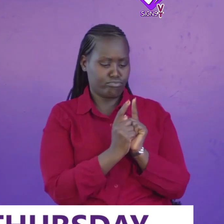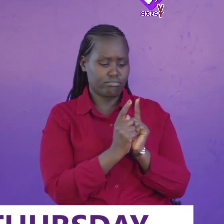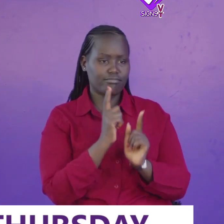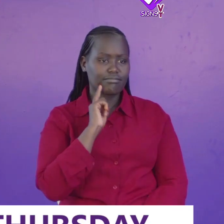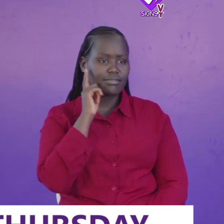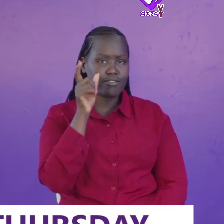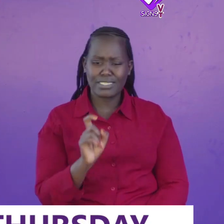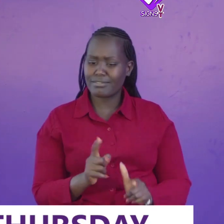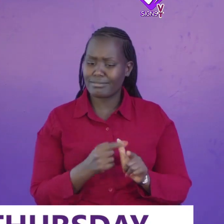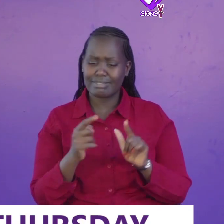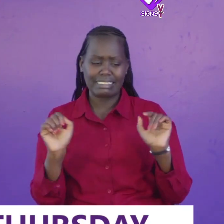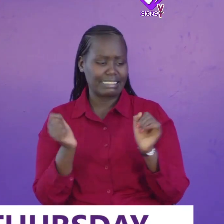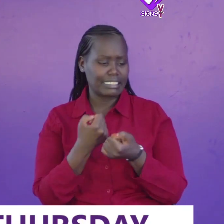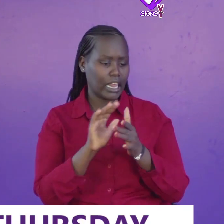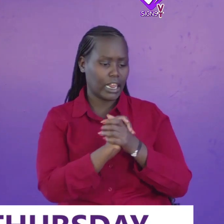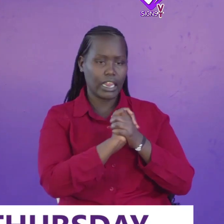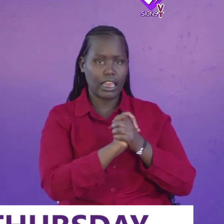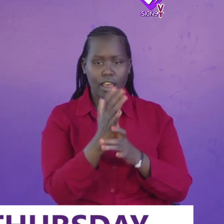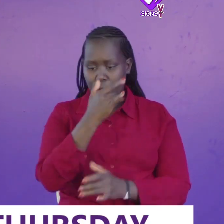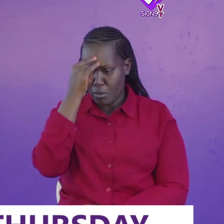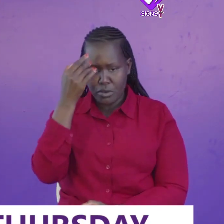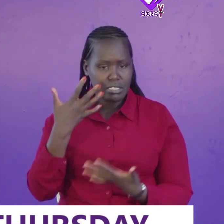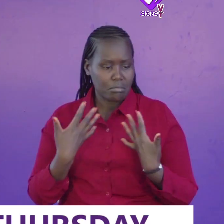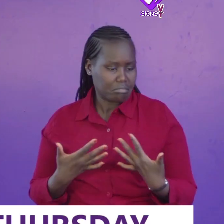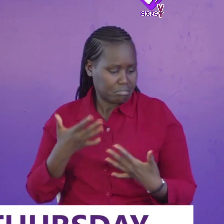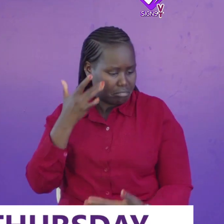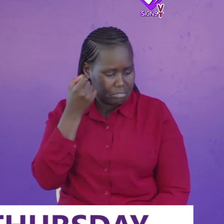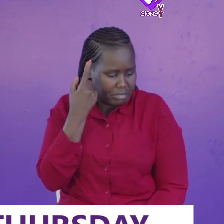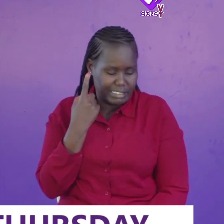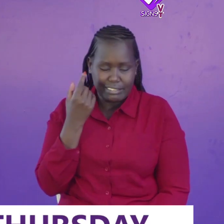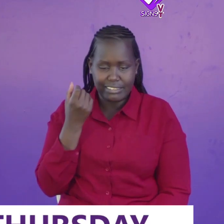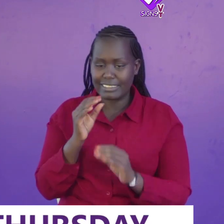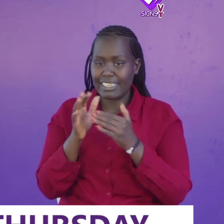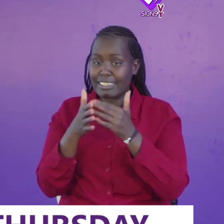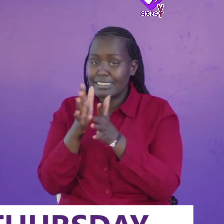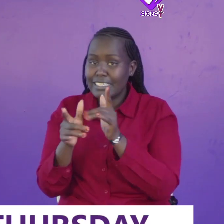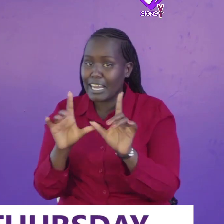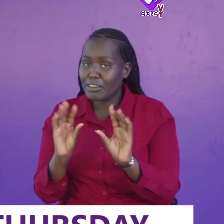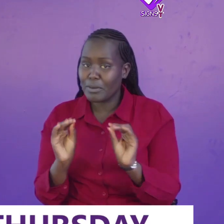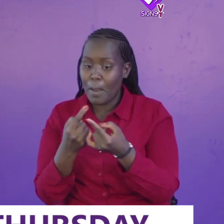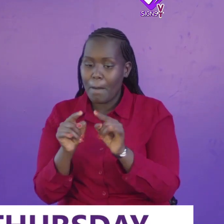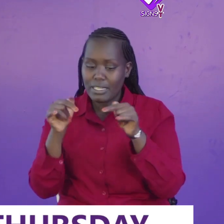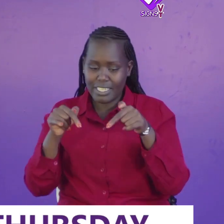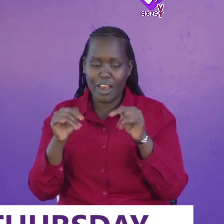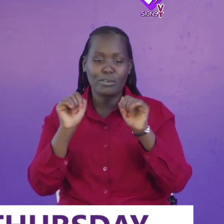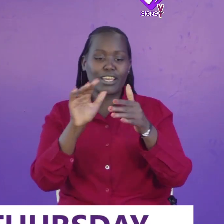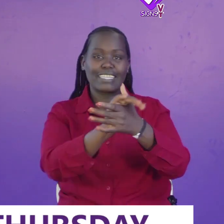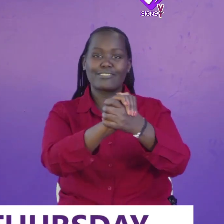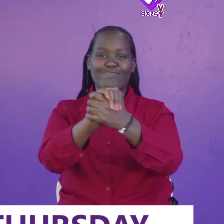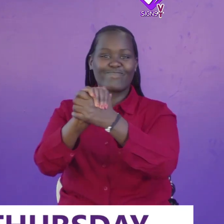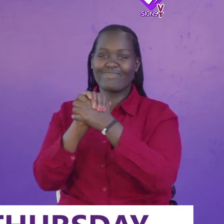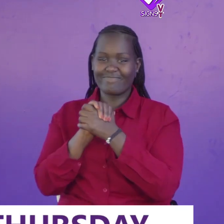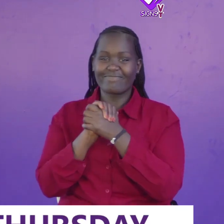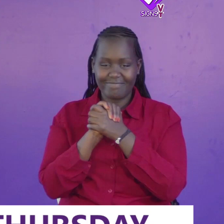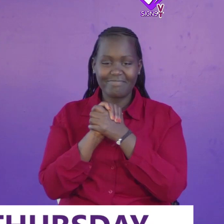inakuwa hatuwezi hata salimiana juu sijui sign language, lakini saizi tunaweza salimiana, nimwambie how my day is in